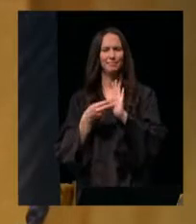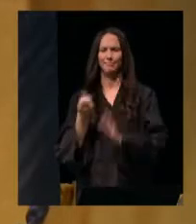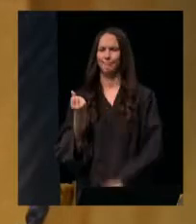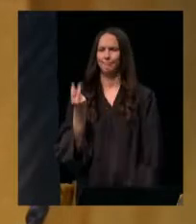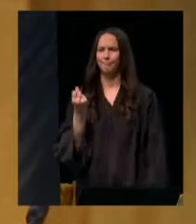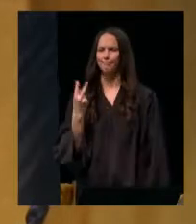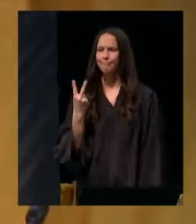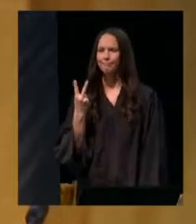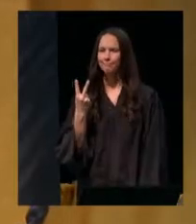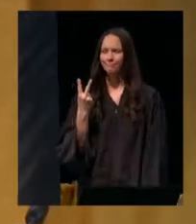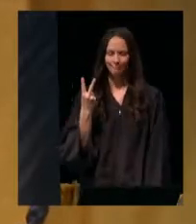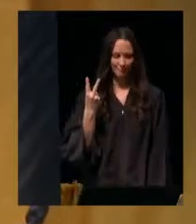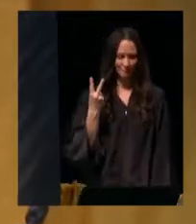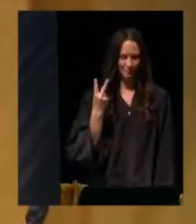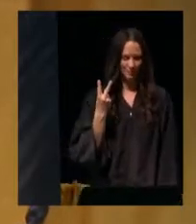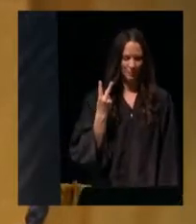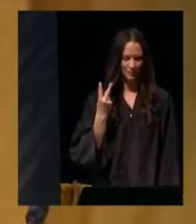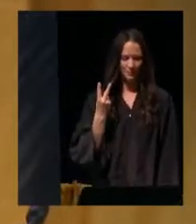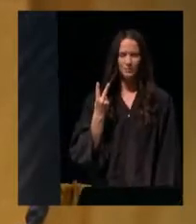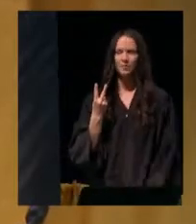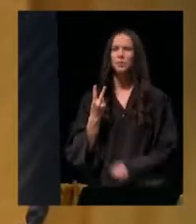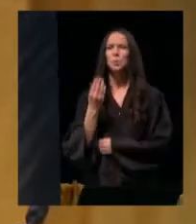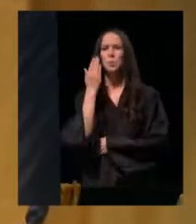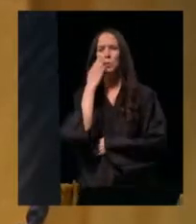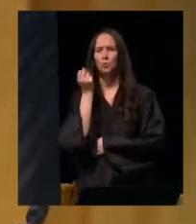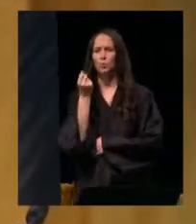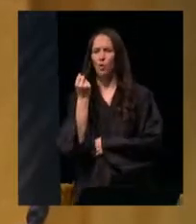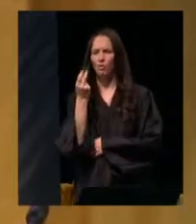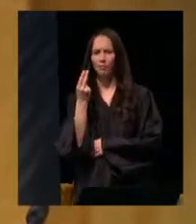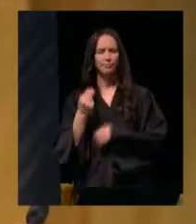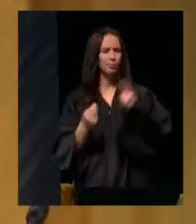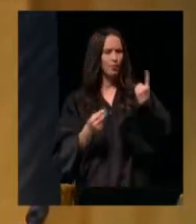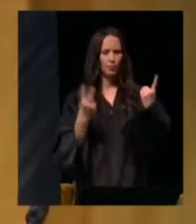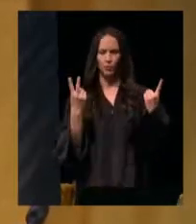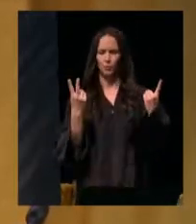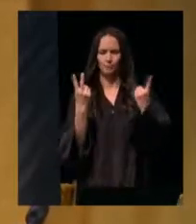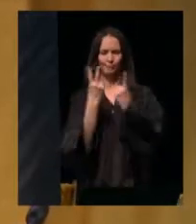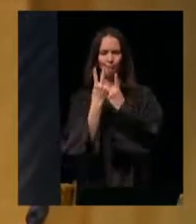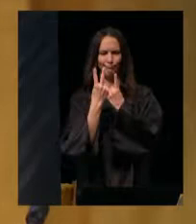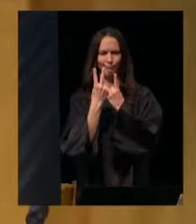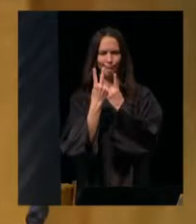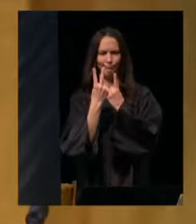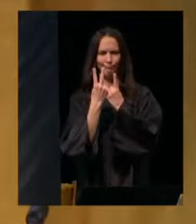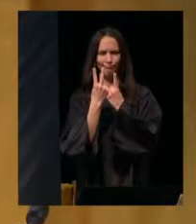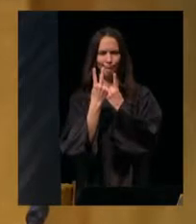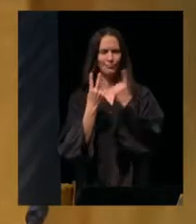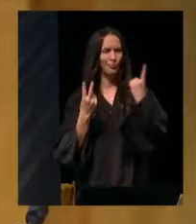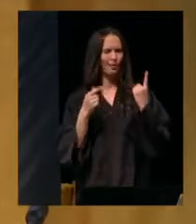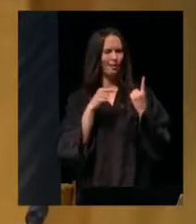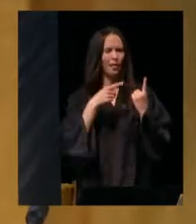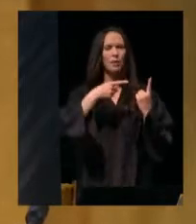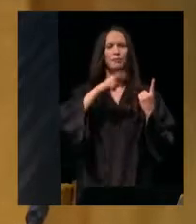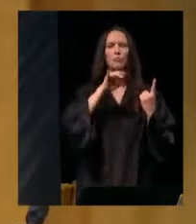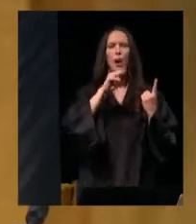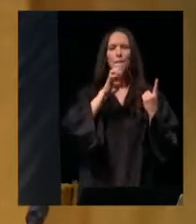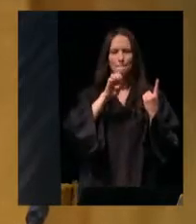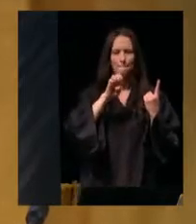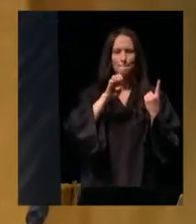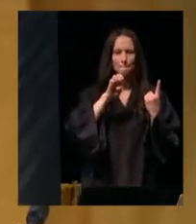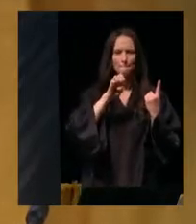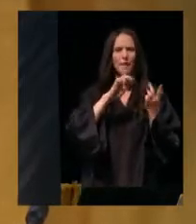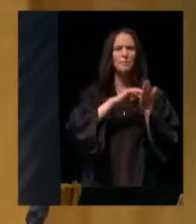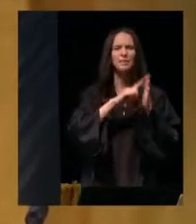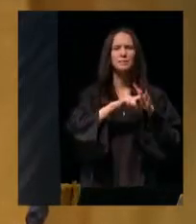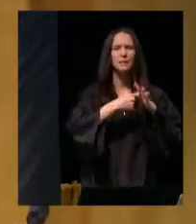detail. As you know, 12 was made up of the numbers 1 and 2. The number 1 is prime and signifies a